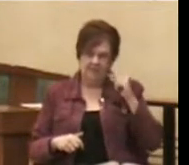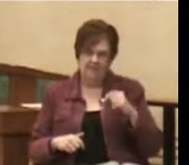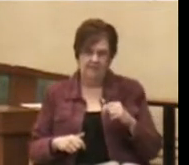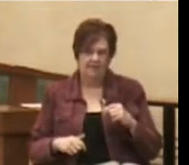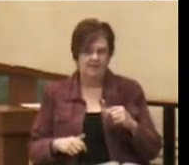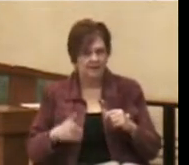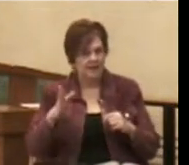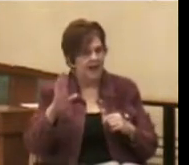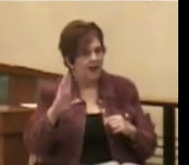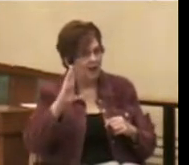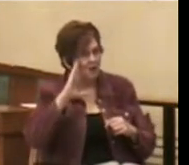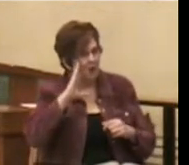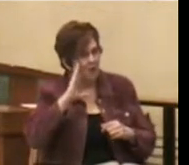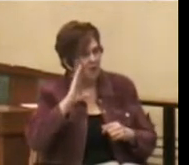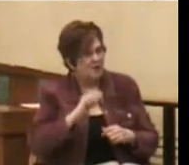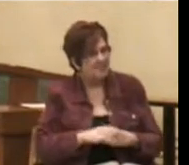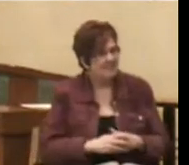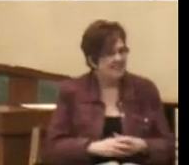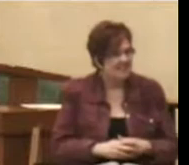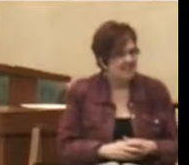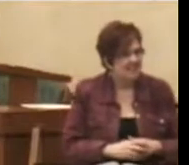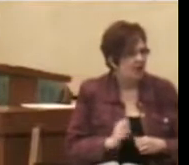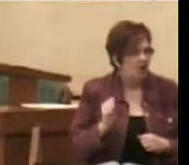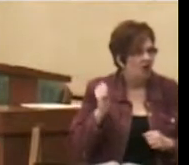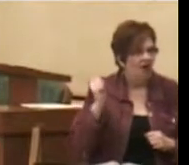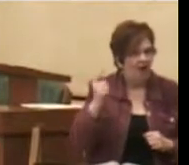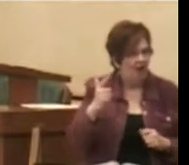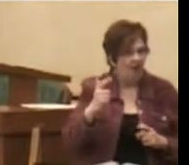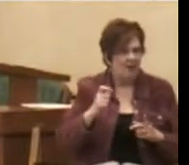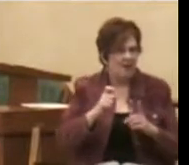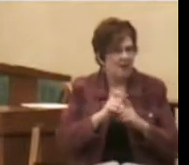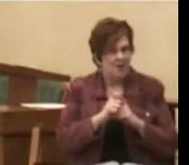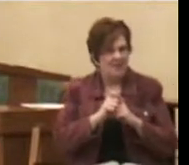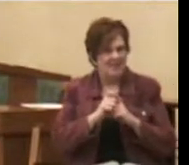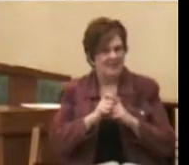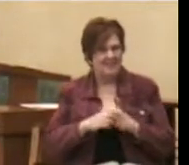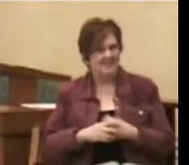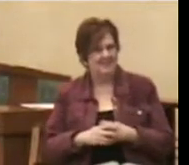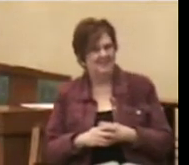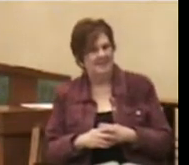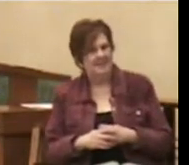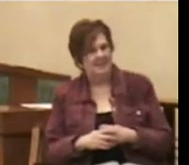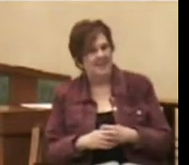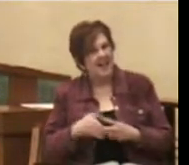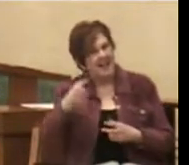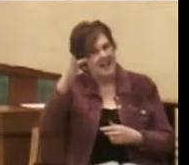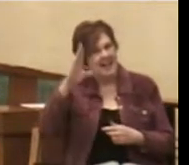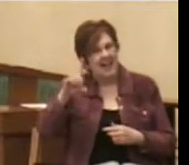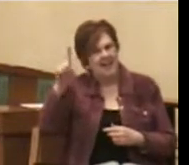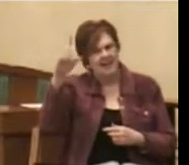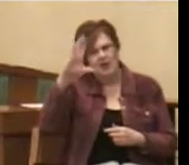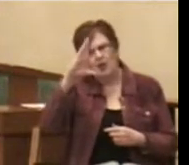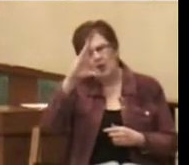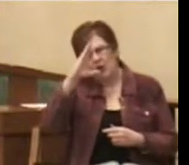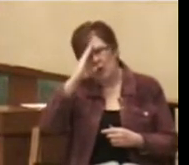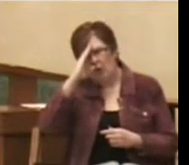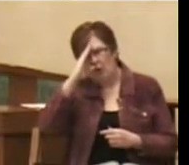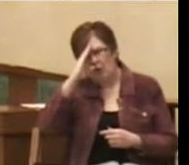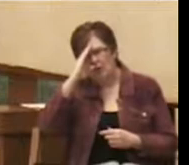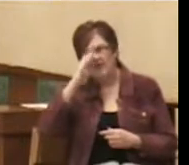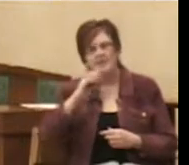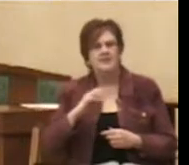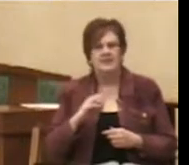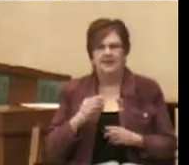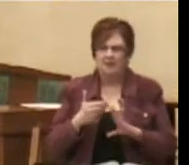Well, God knows all the words. God knows,